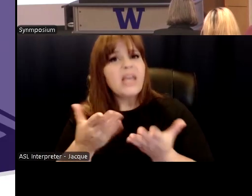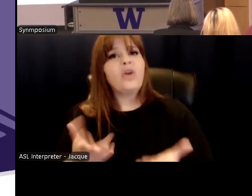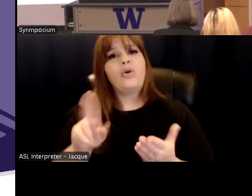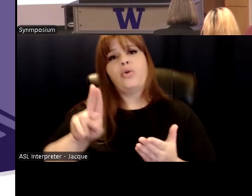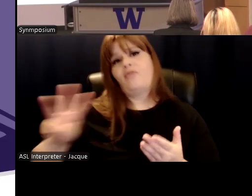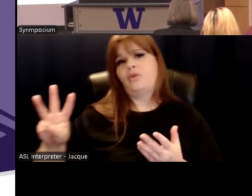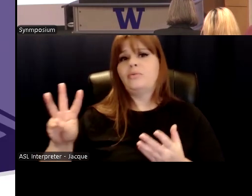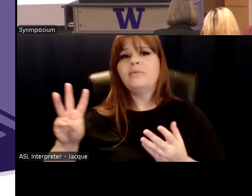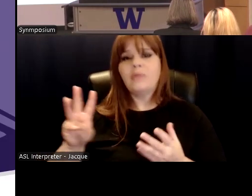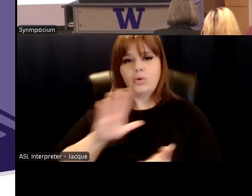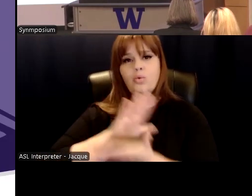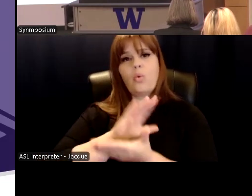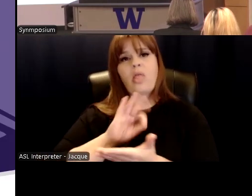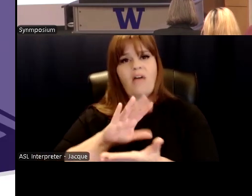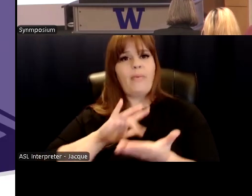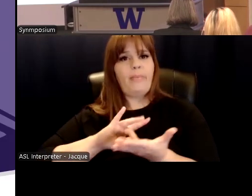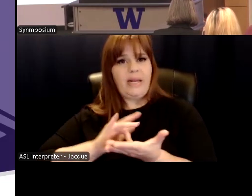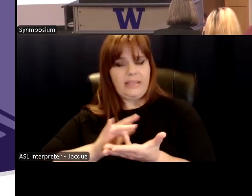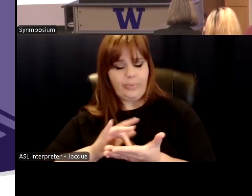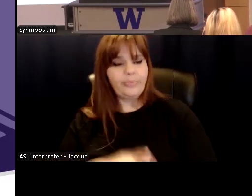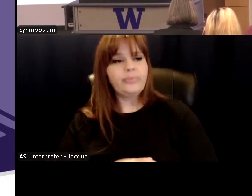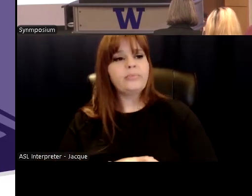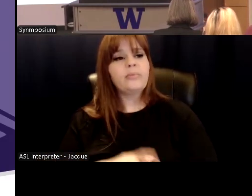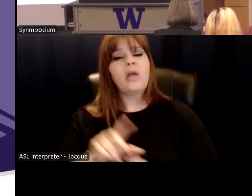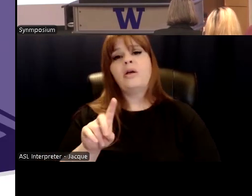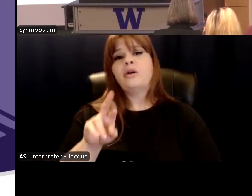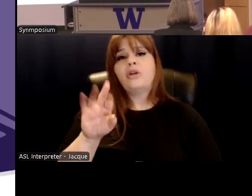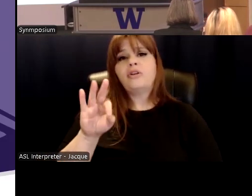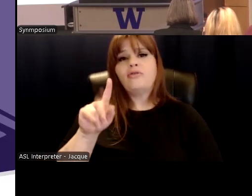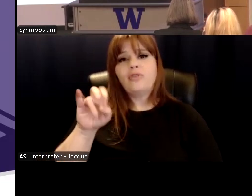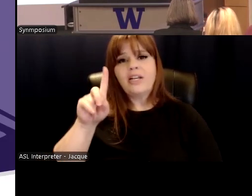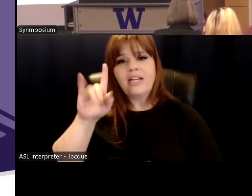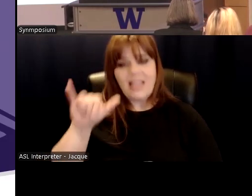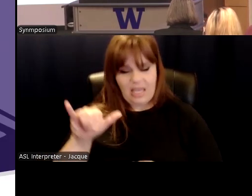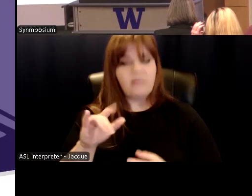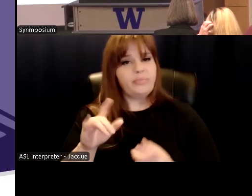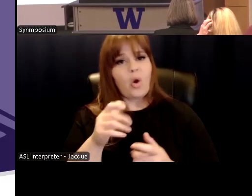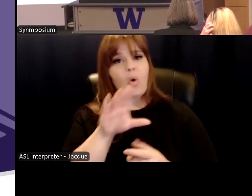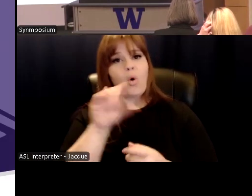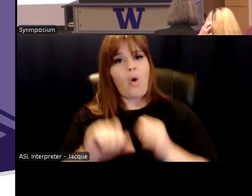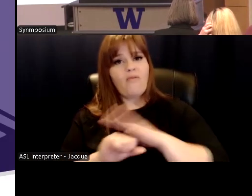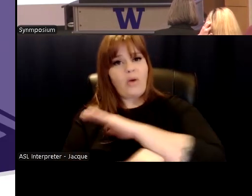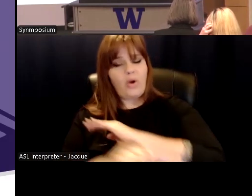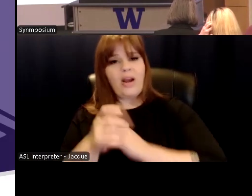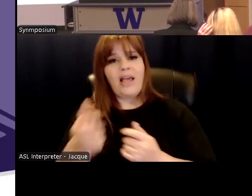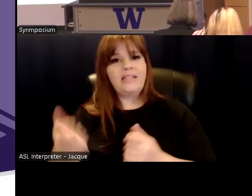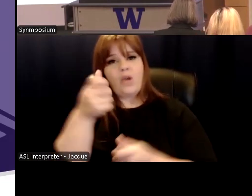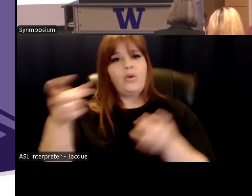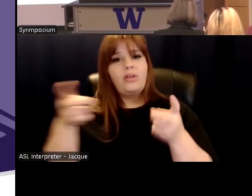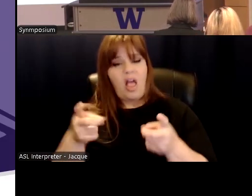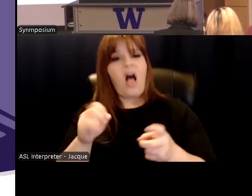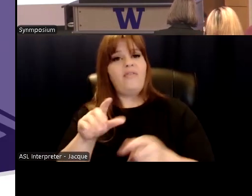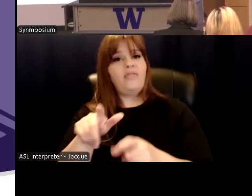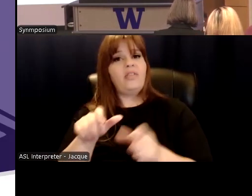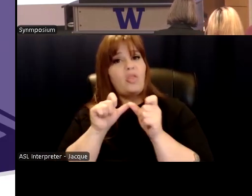Washington's School of Medicine. Dr. Friedli is co-founder and executive director of UW Medicine's Long COVID